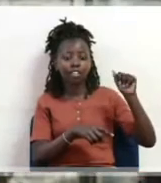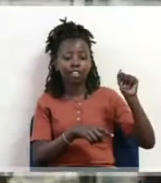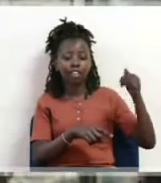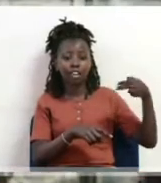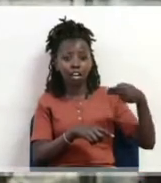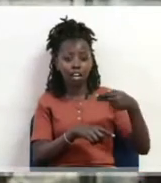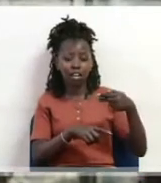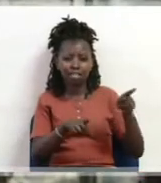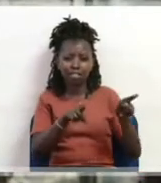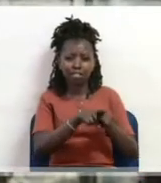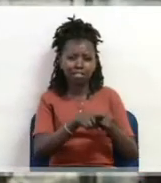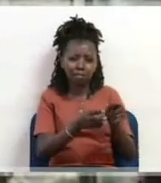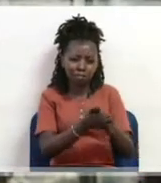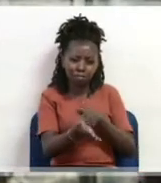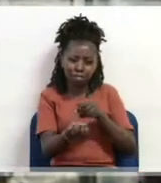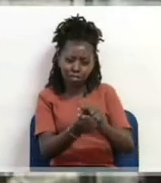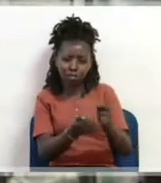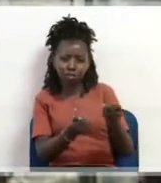of Jerusalem.